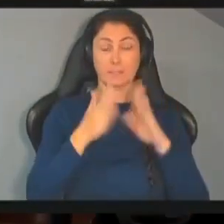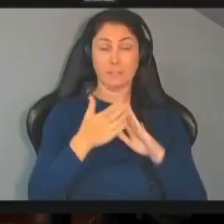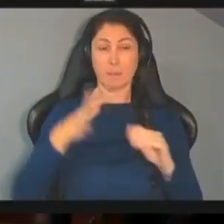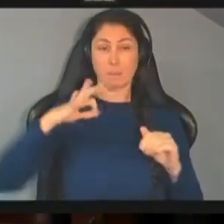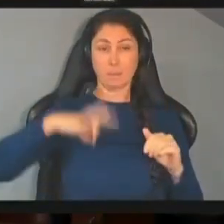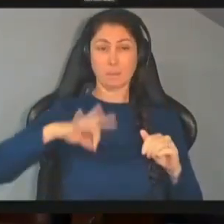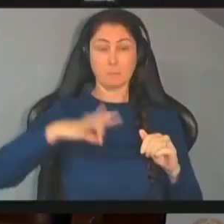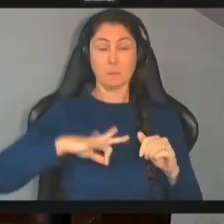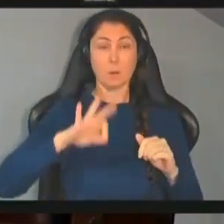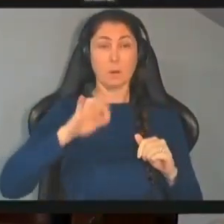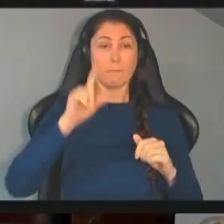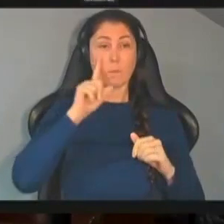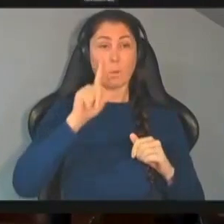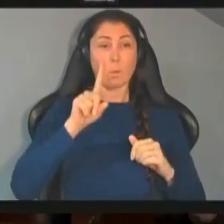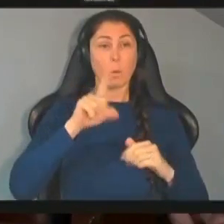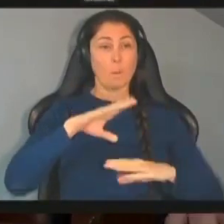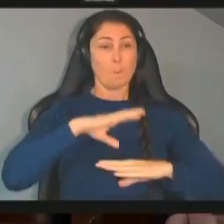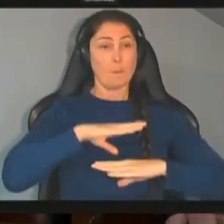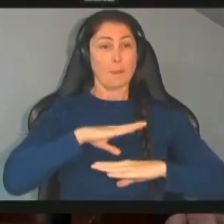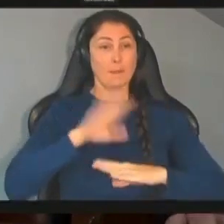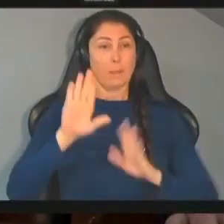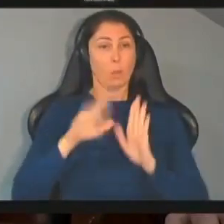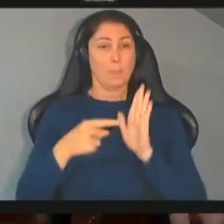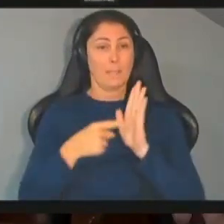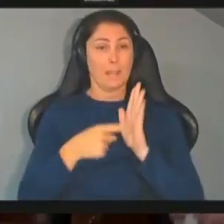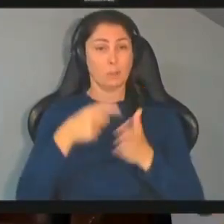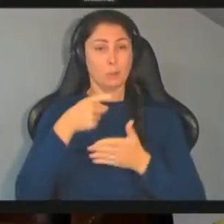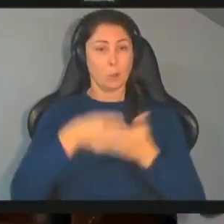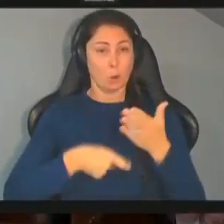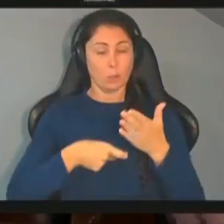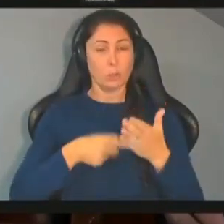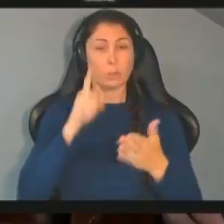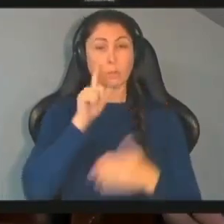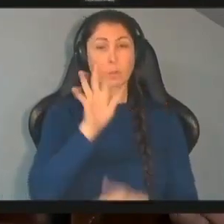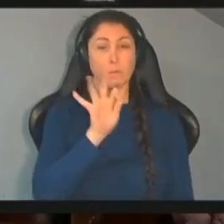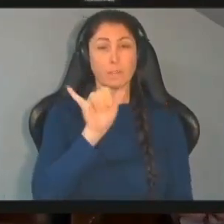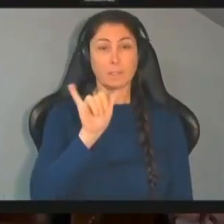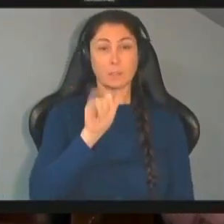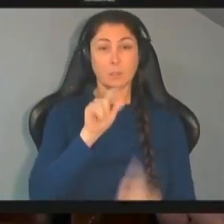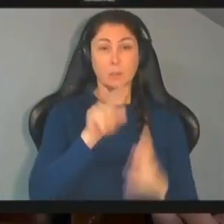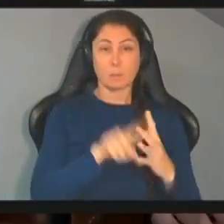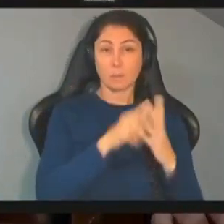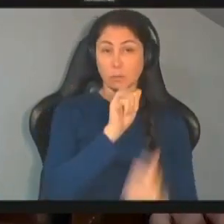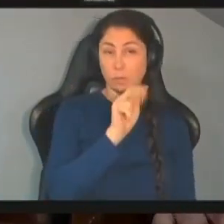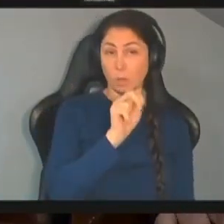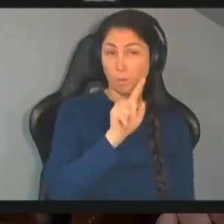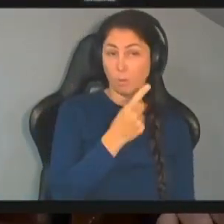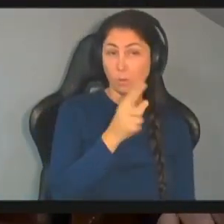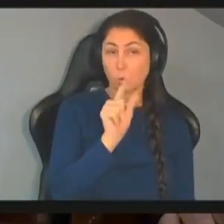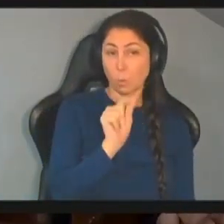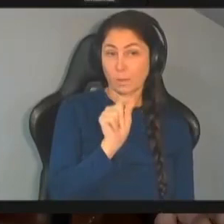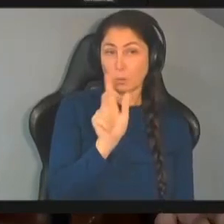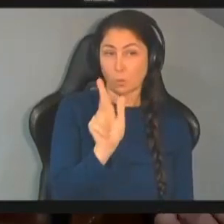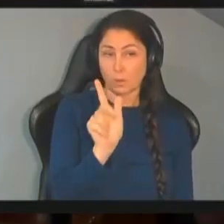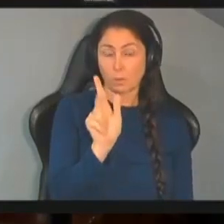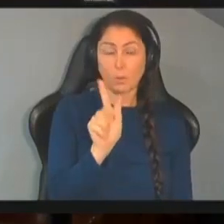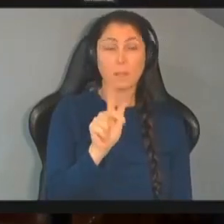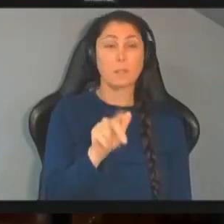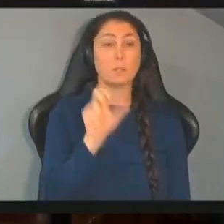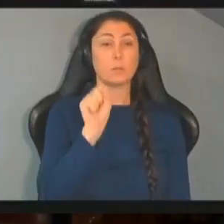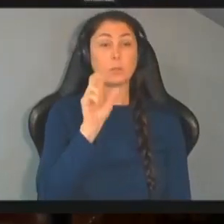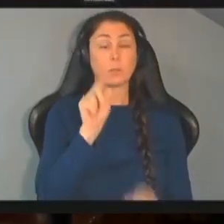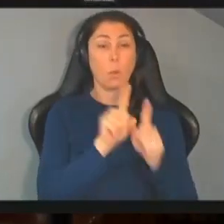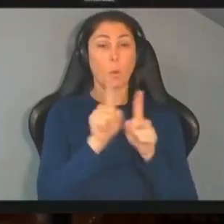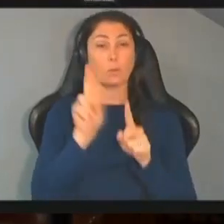for Meeting the Debt Charges Thereof for the Fiscal Year Beginning January 1st, 2023, so as to reopen